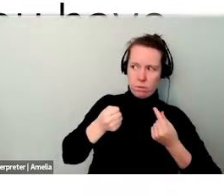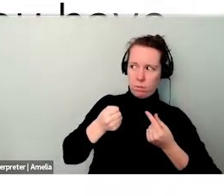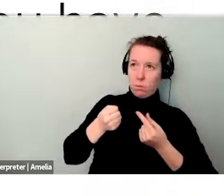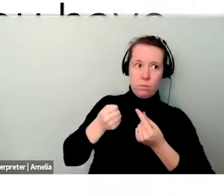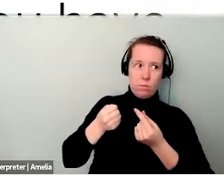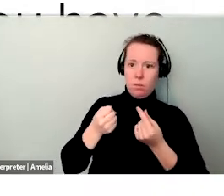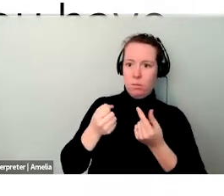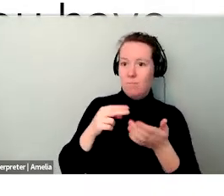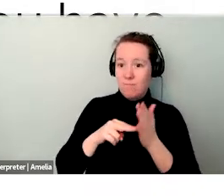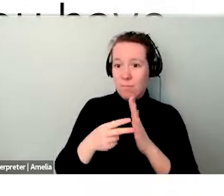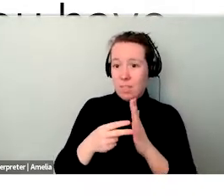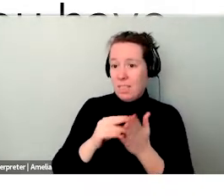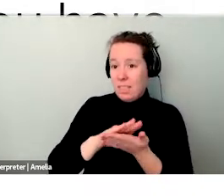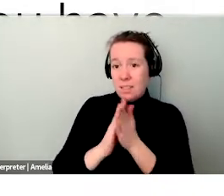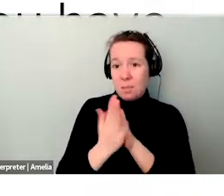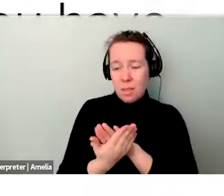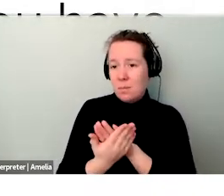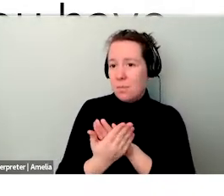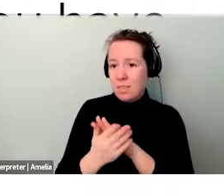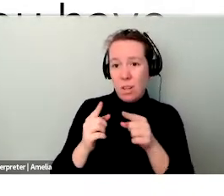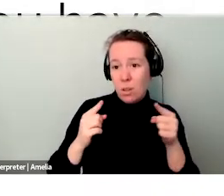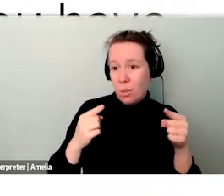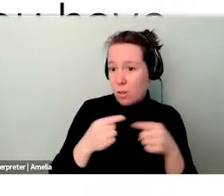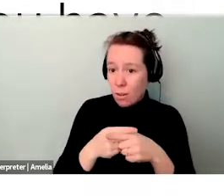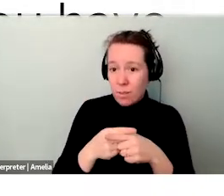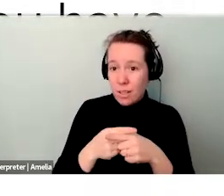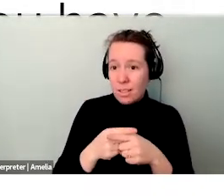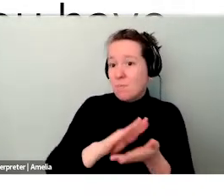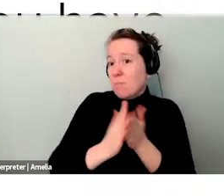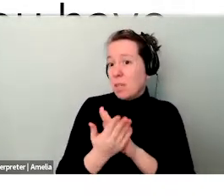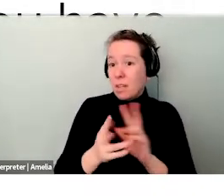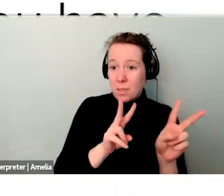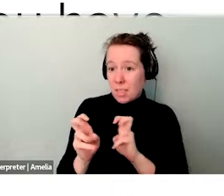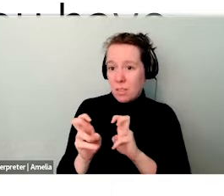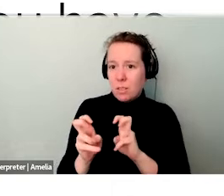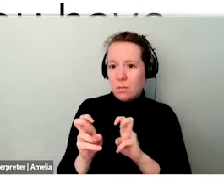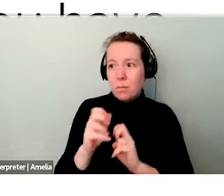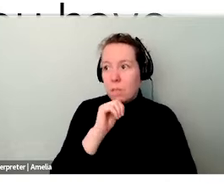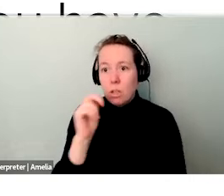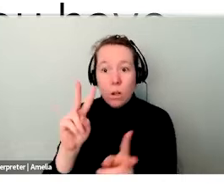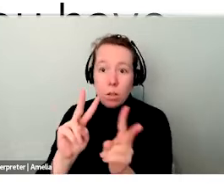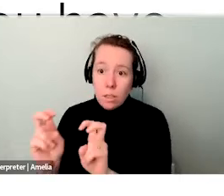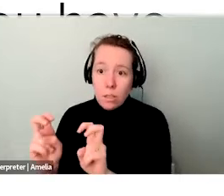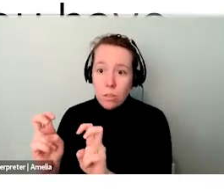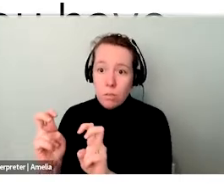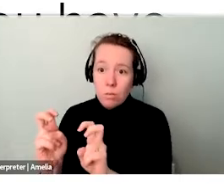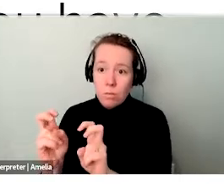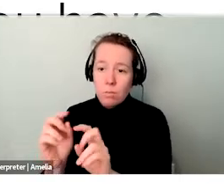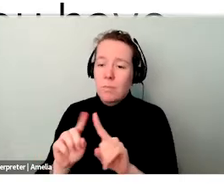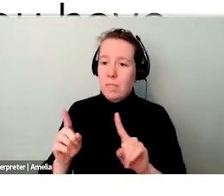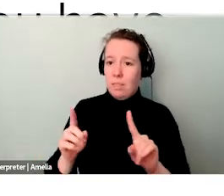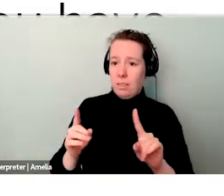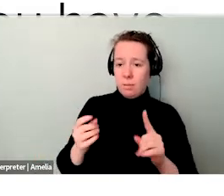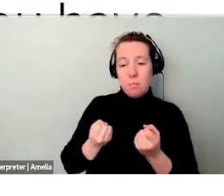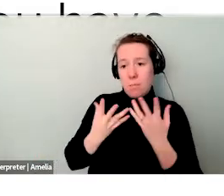manager, it becomes your problem. And it shouldn't be a problem, but a lot of people still don't know how to